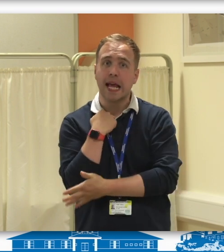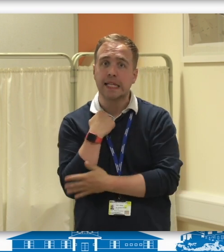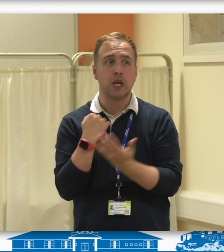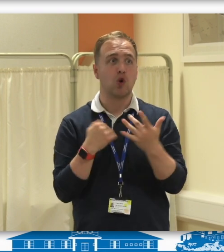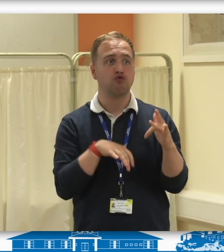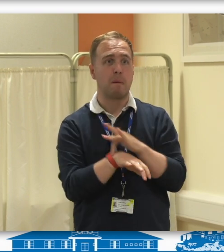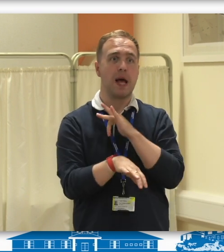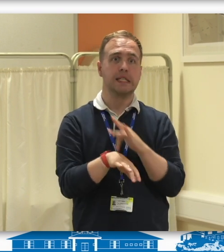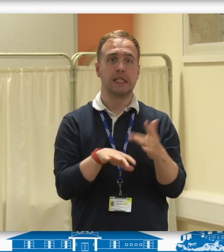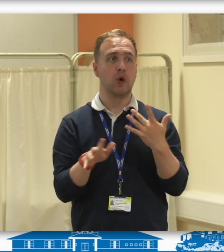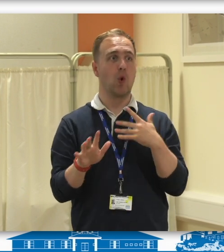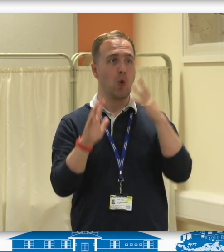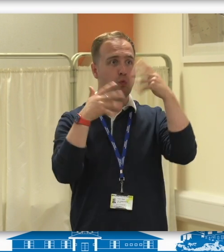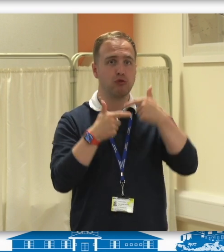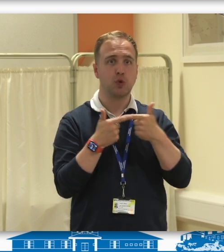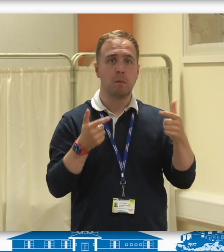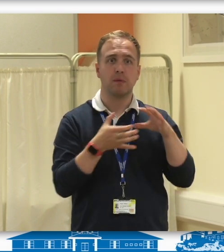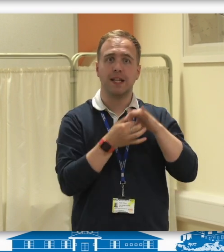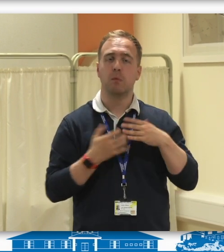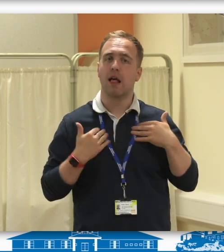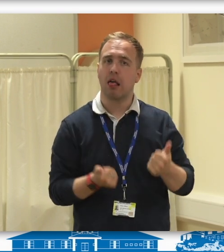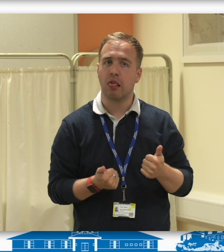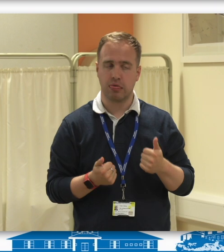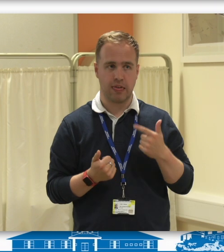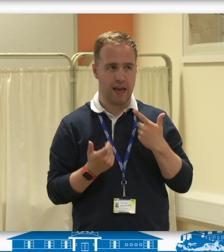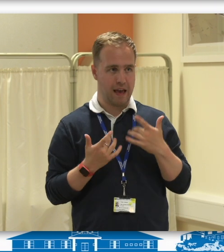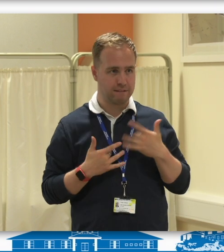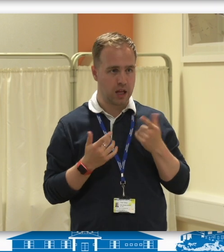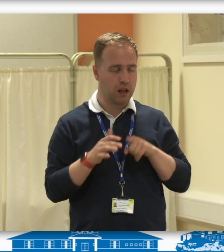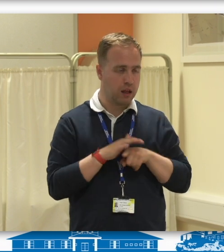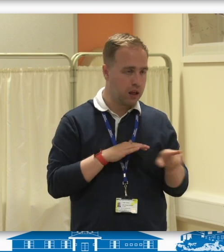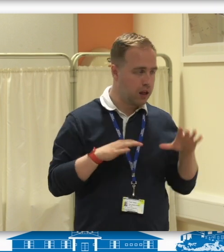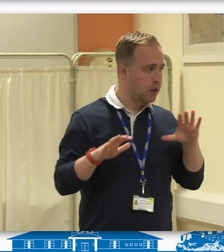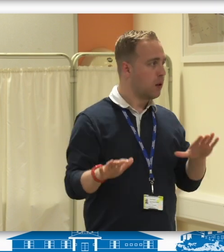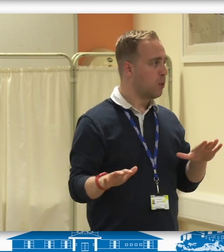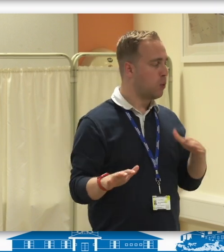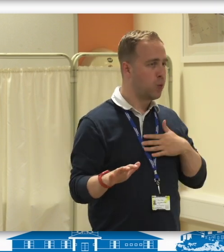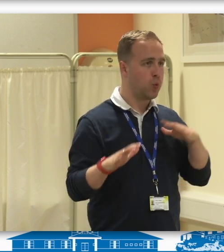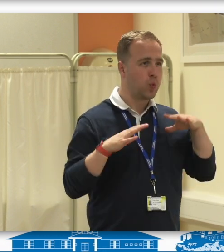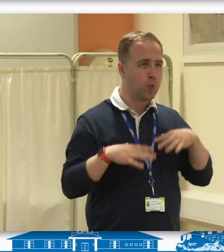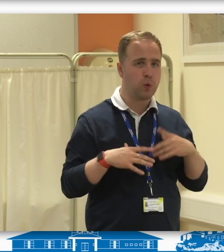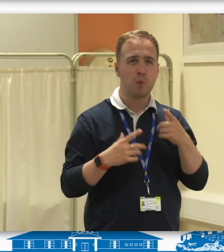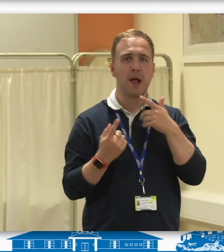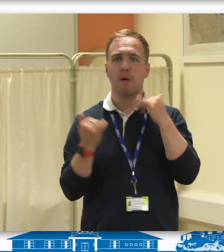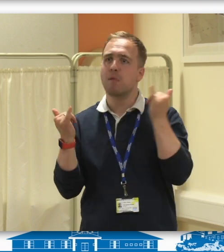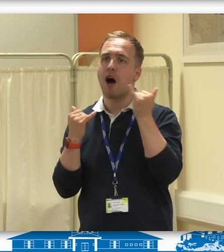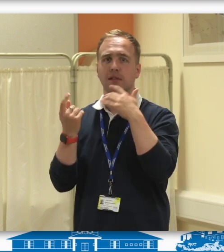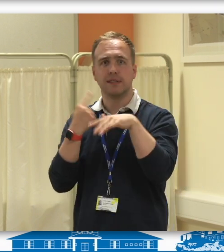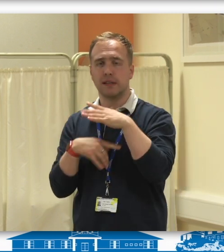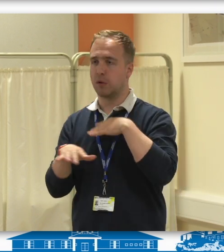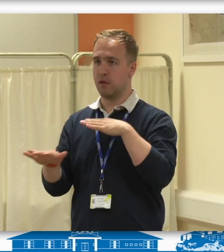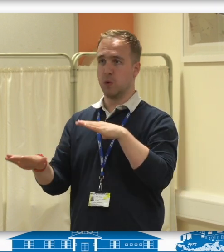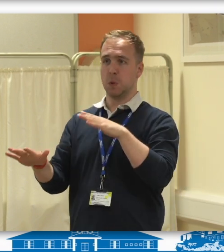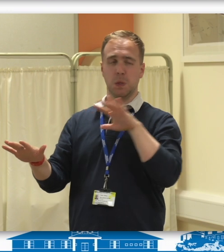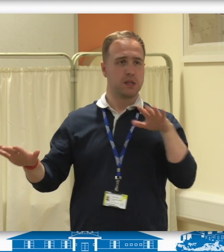dramatic or a hypochondriac. I'd often find myself slipping away just to rest and gather myself at social functions and even at work at